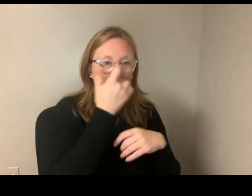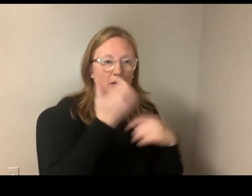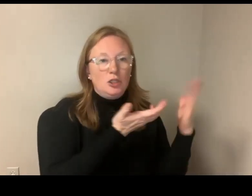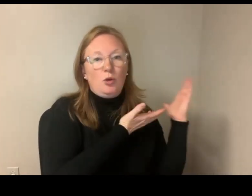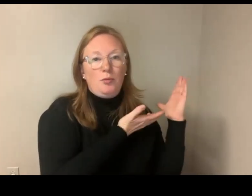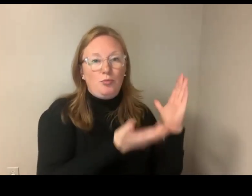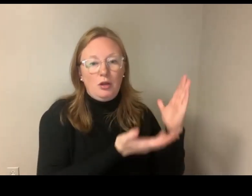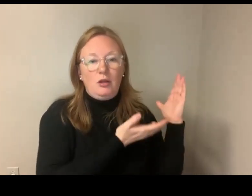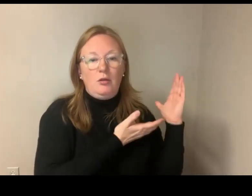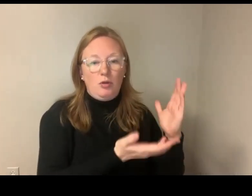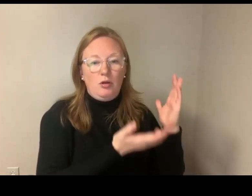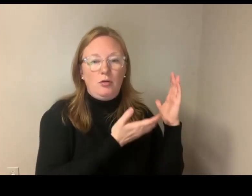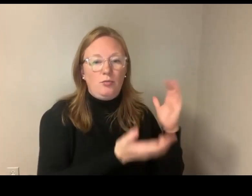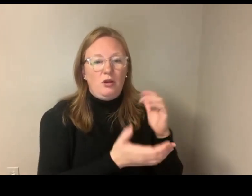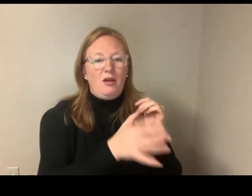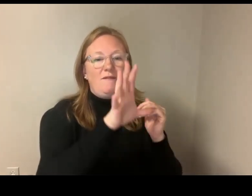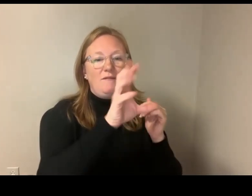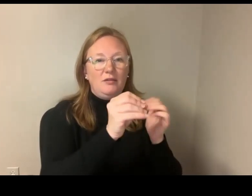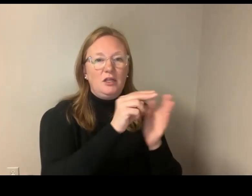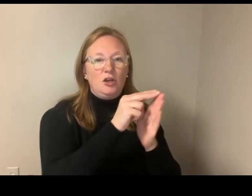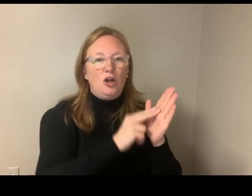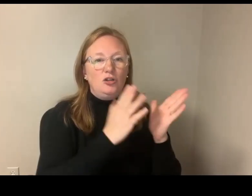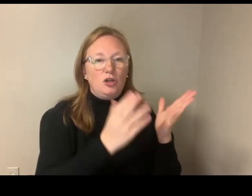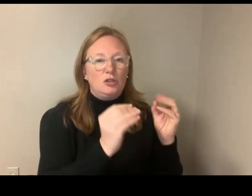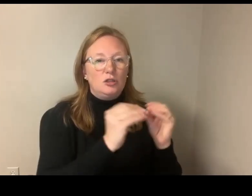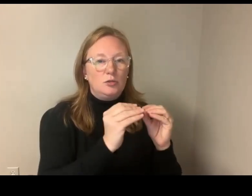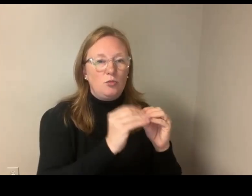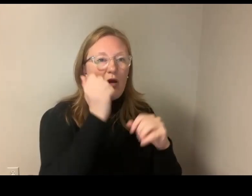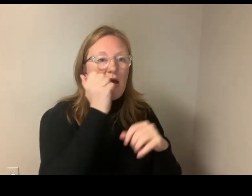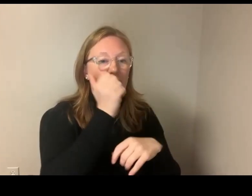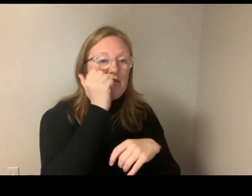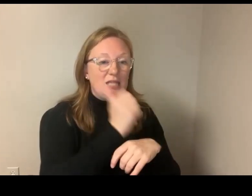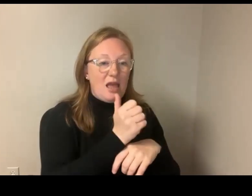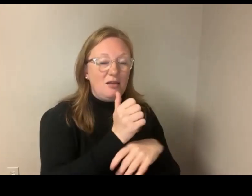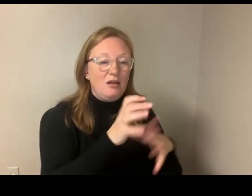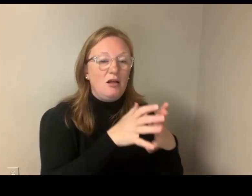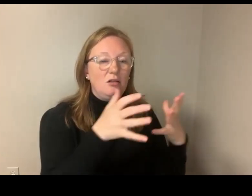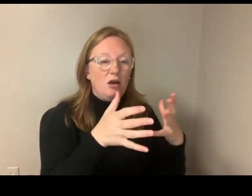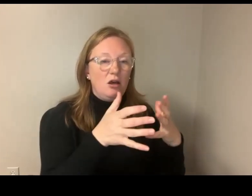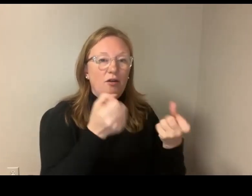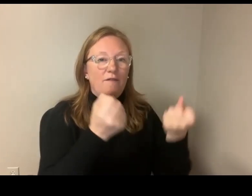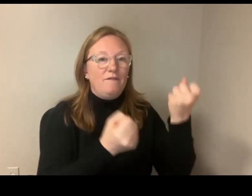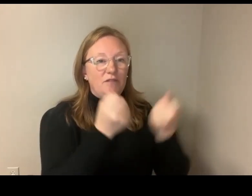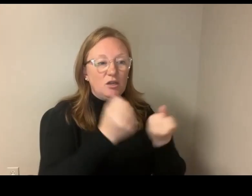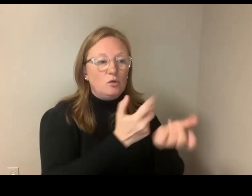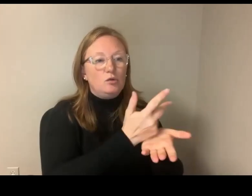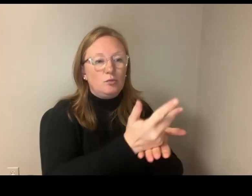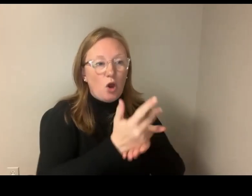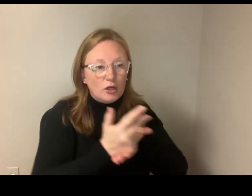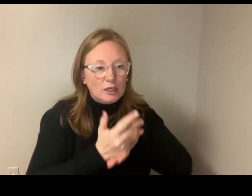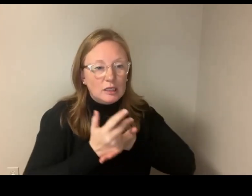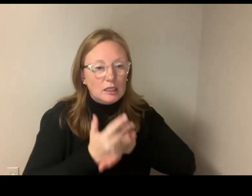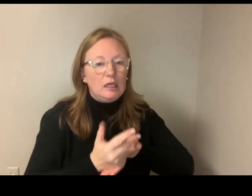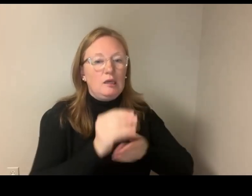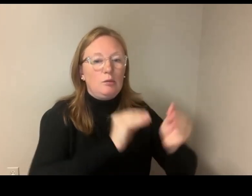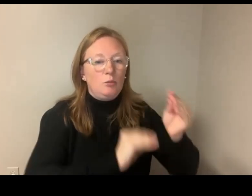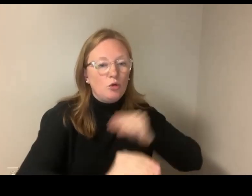bringing potentially 50 contractors or more in a day. A lot of additional vehicles, parking,